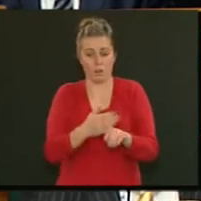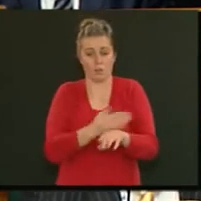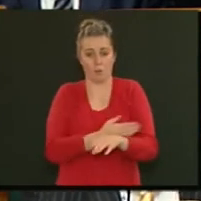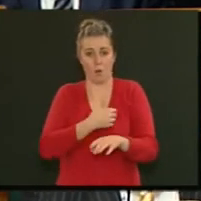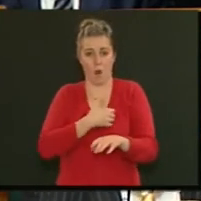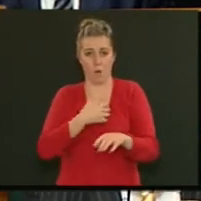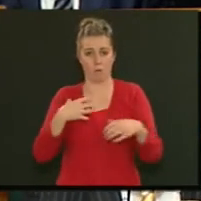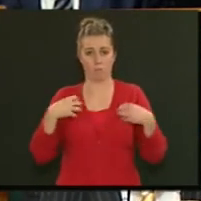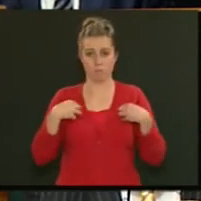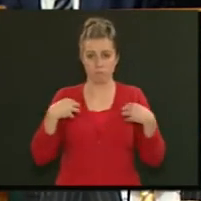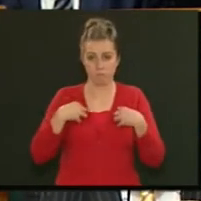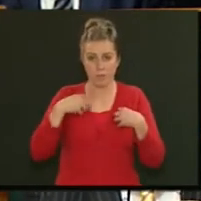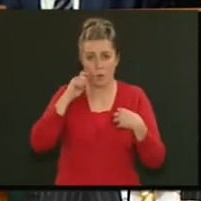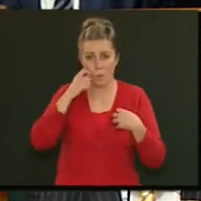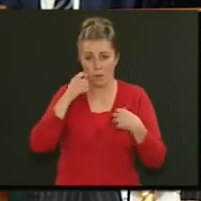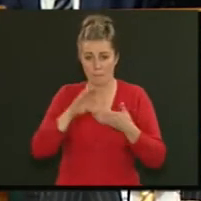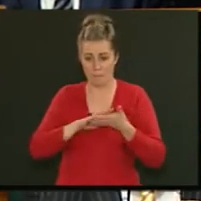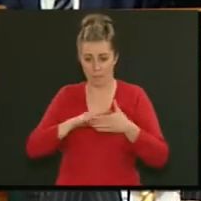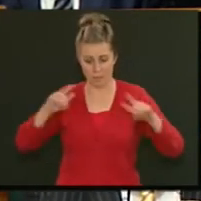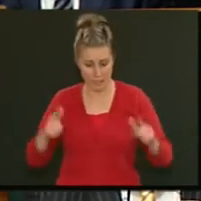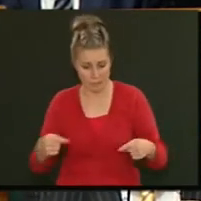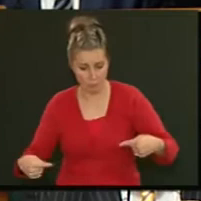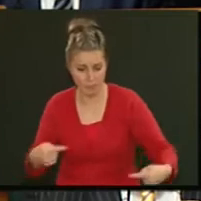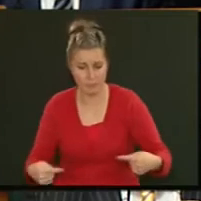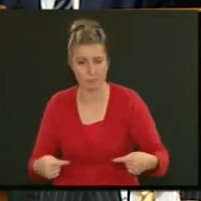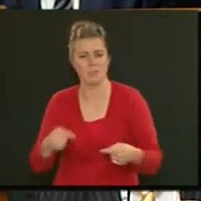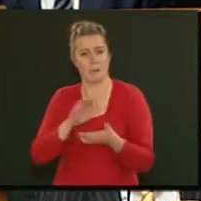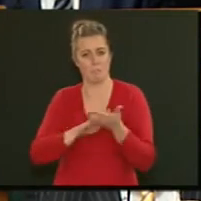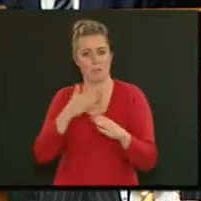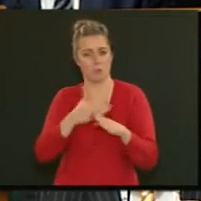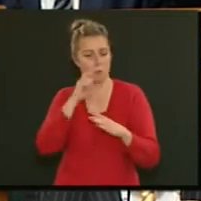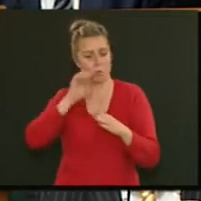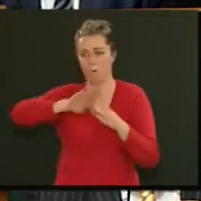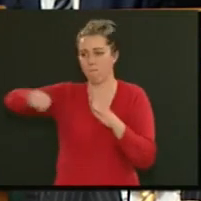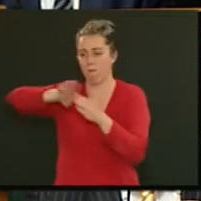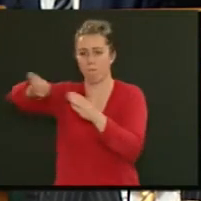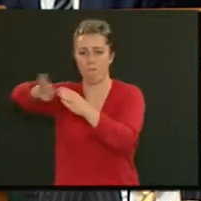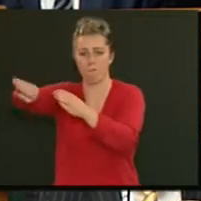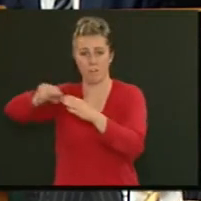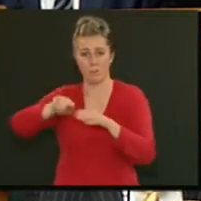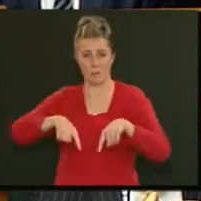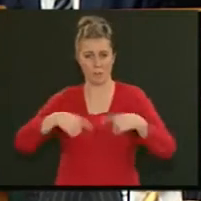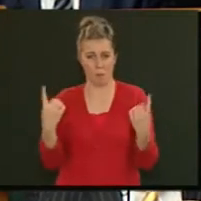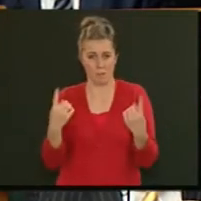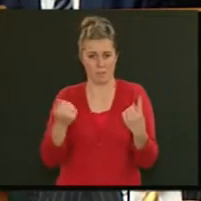down, reduce competitiveness and cost jobs. That's the opposite of a